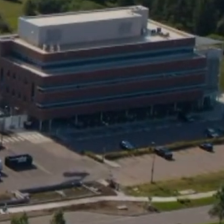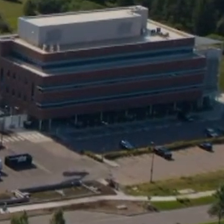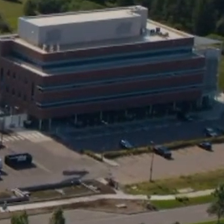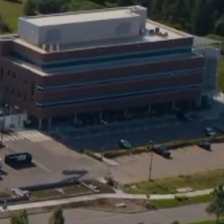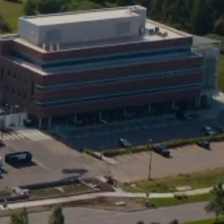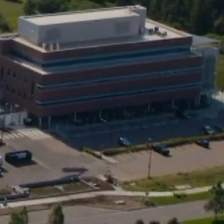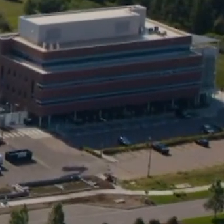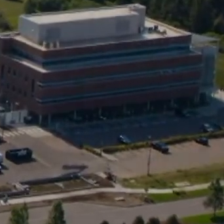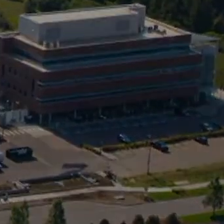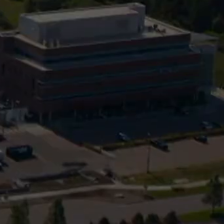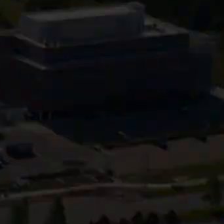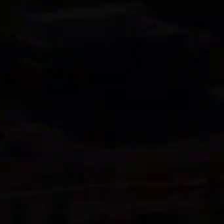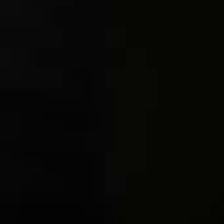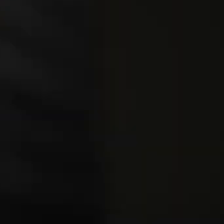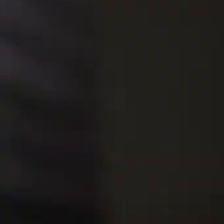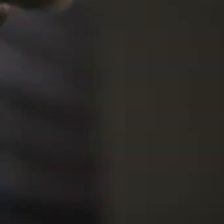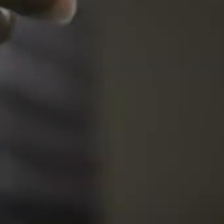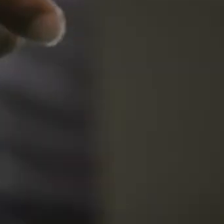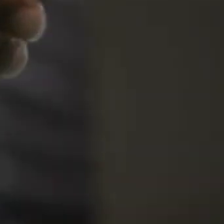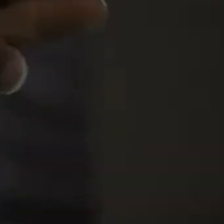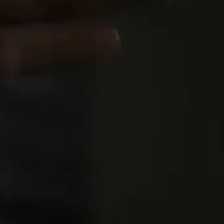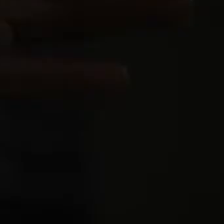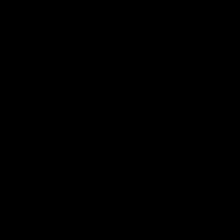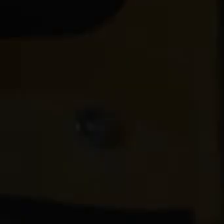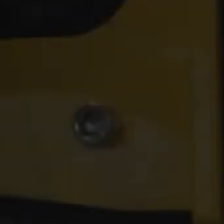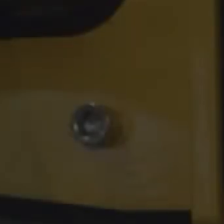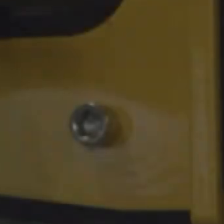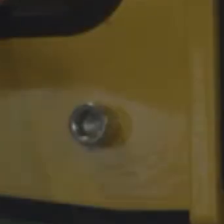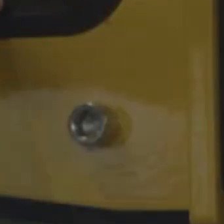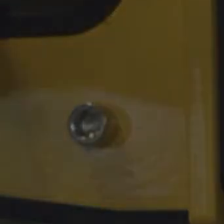the William J. Hybl Sports Medicine and Performance Center.